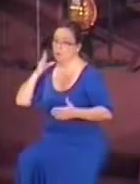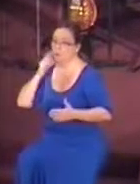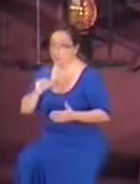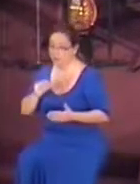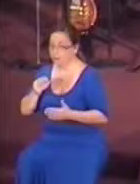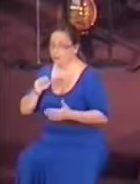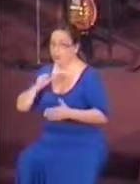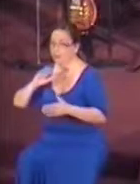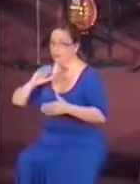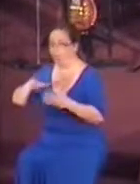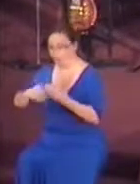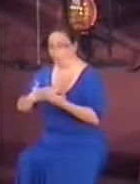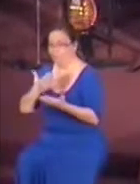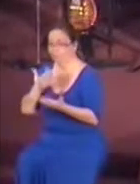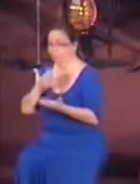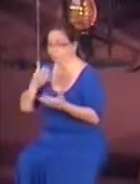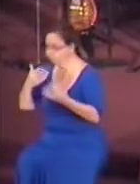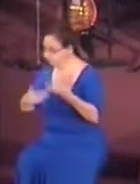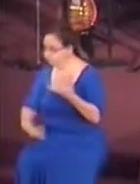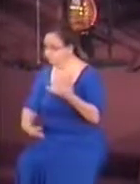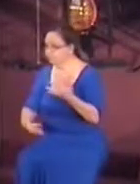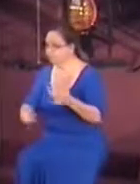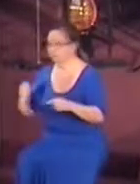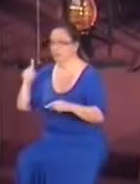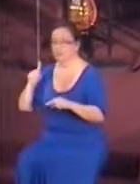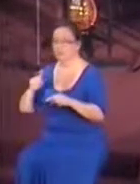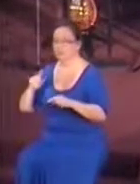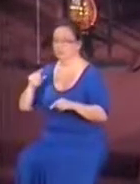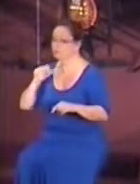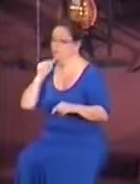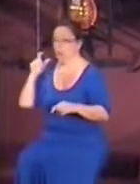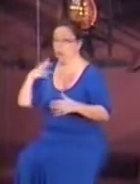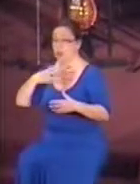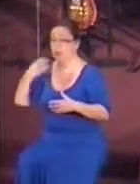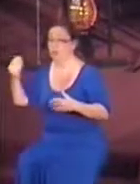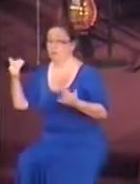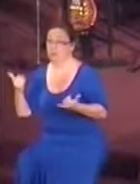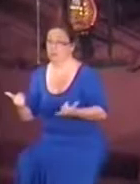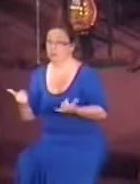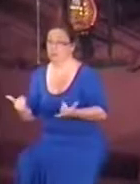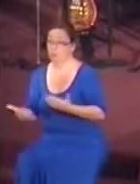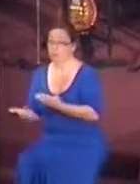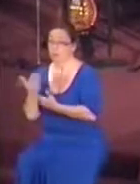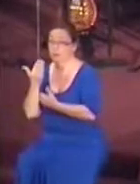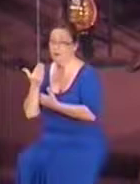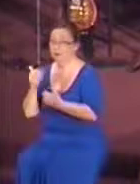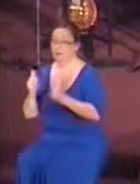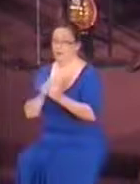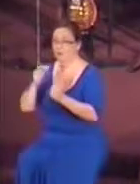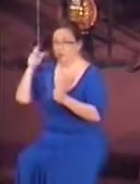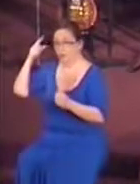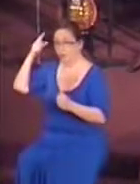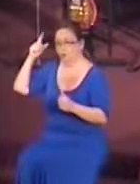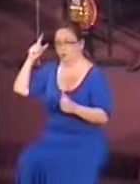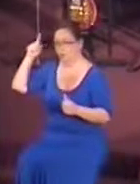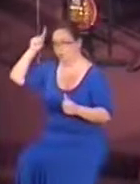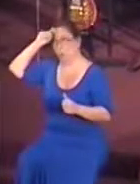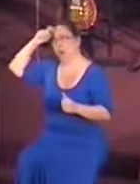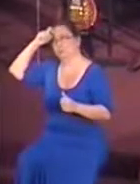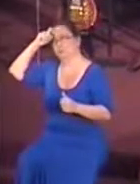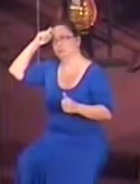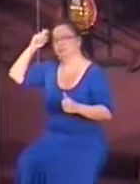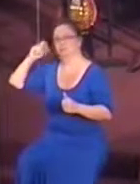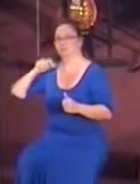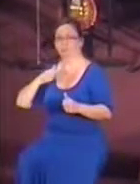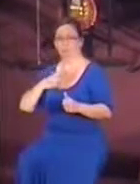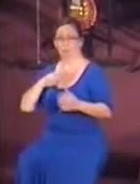experience. And so you should not leave here this morning with a question on your mind that you are unwilling to strive